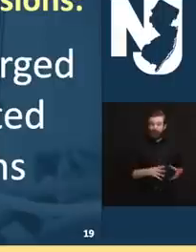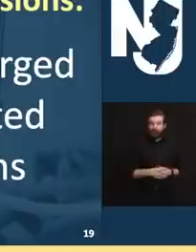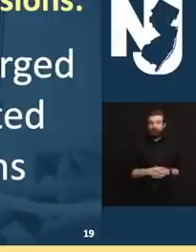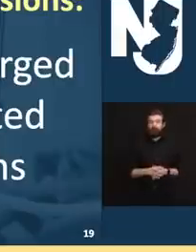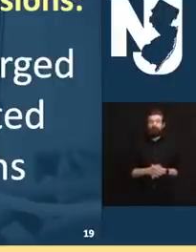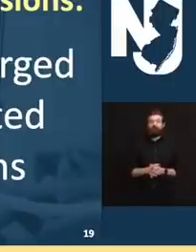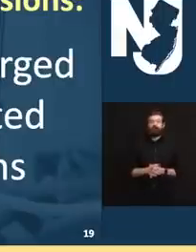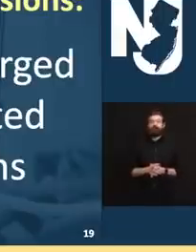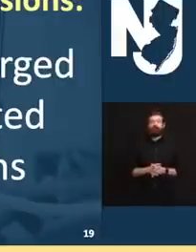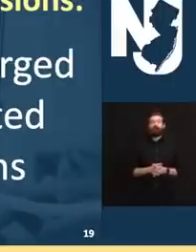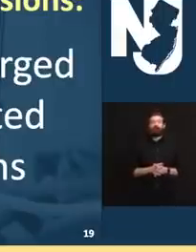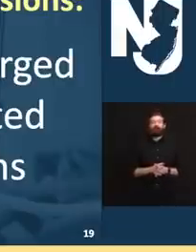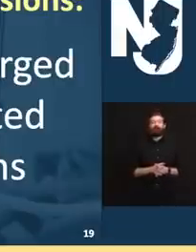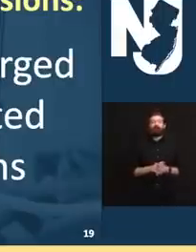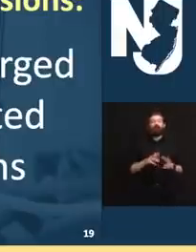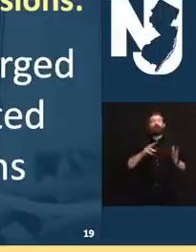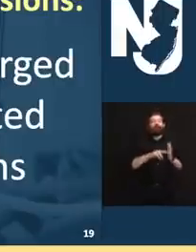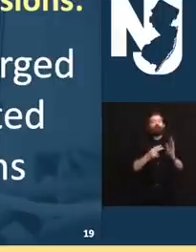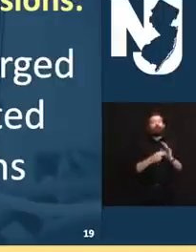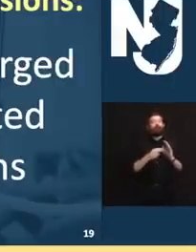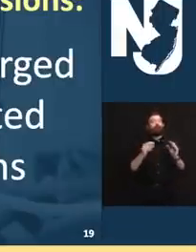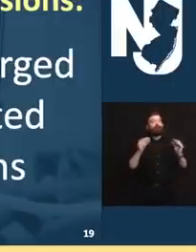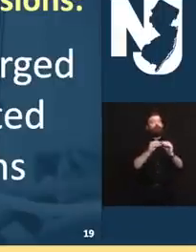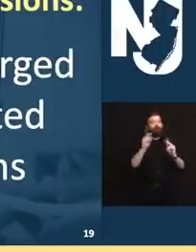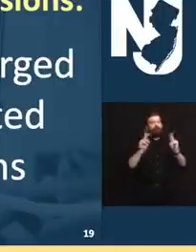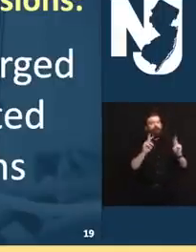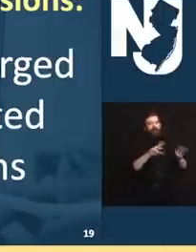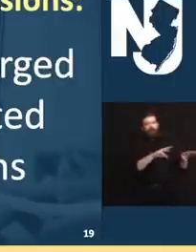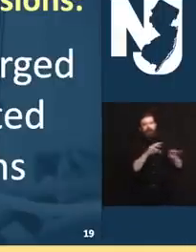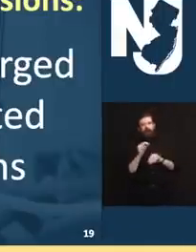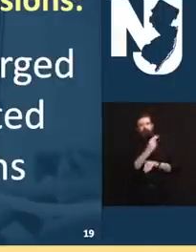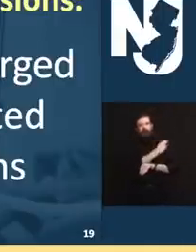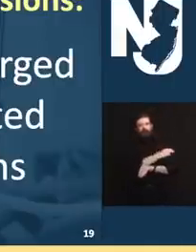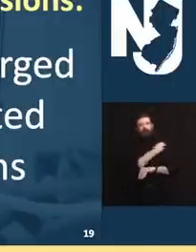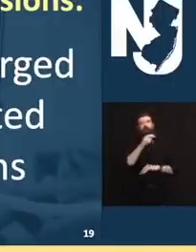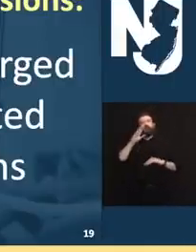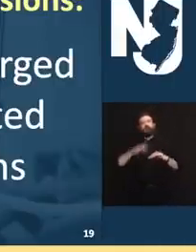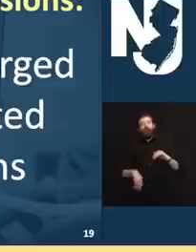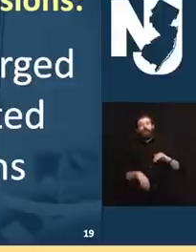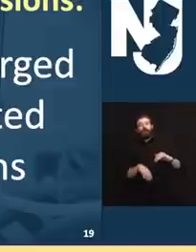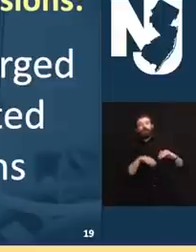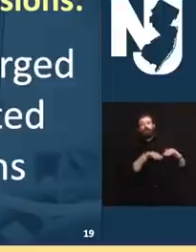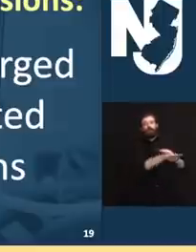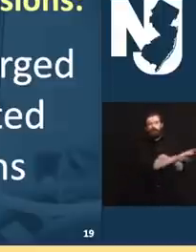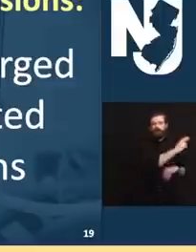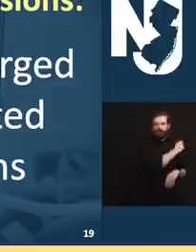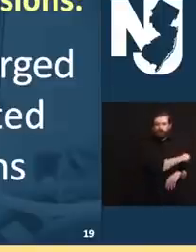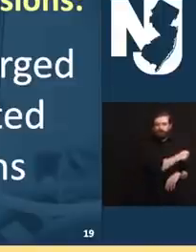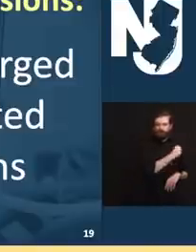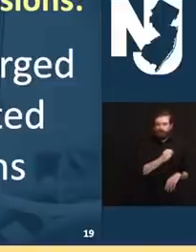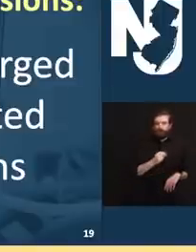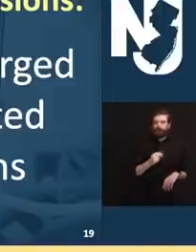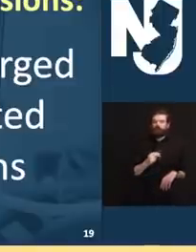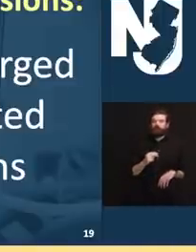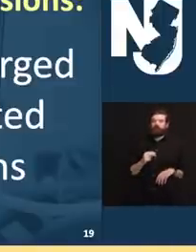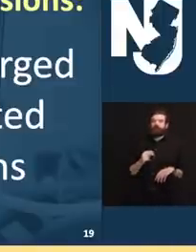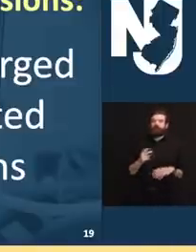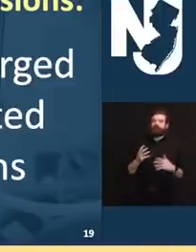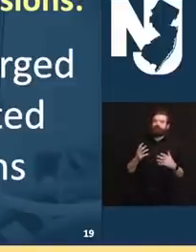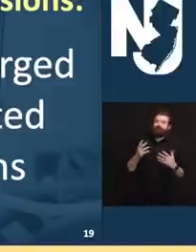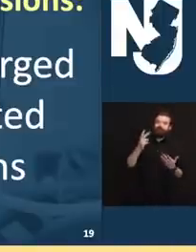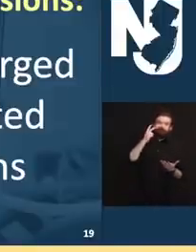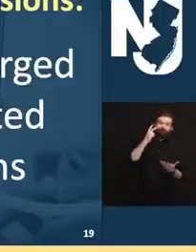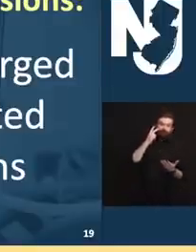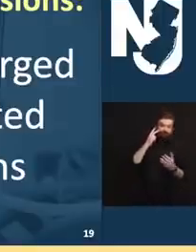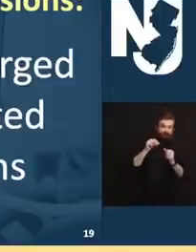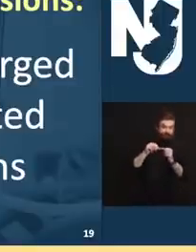yesterday. Please, God, this is the beginning of something. I don't know that it is, by the way, but we'll take those 2 days. But even in those 2